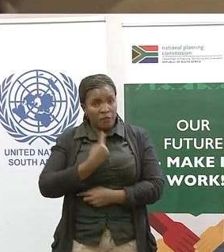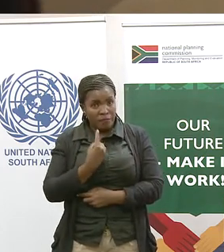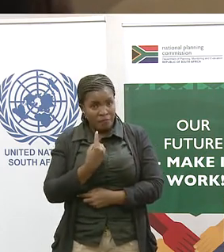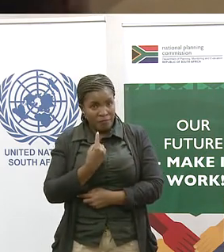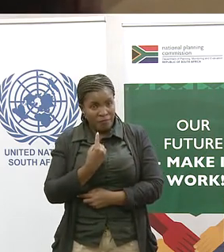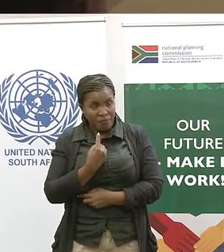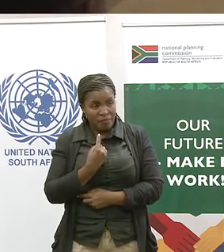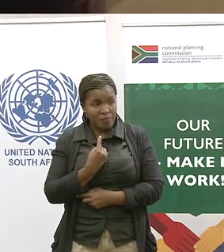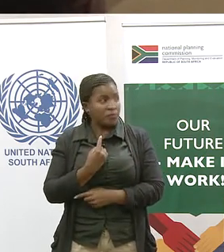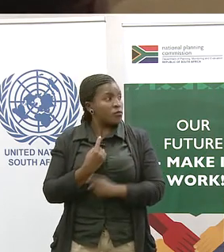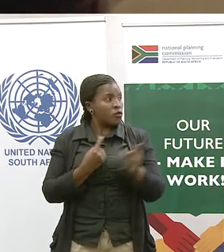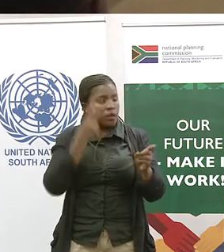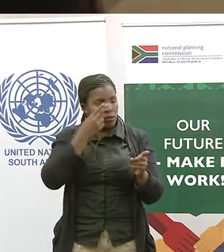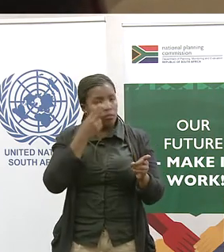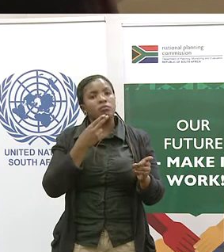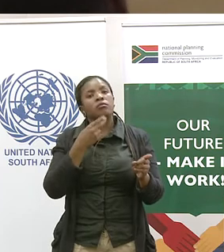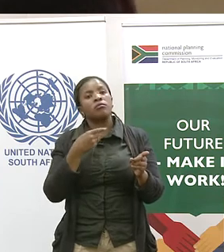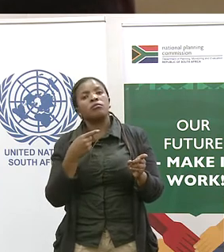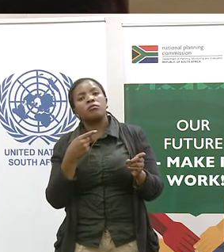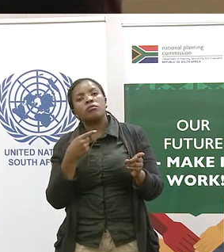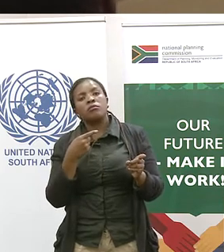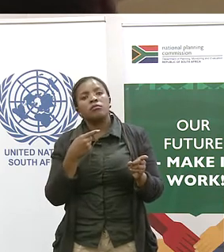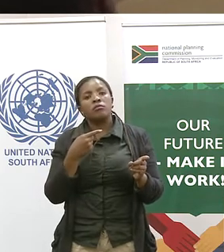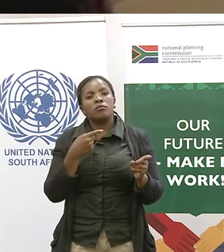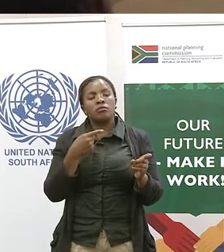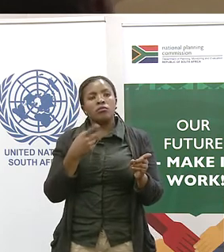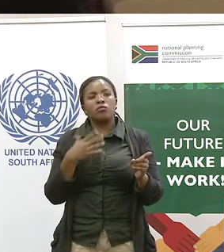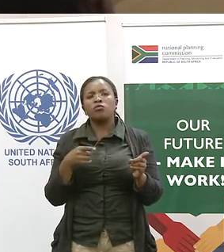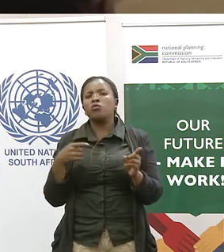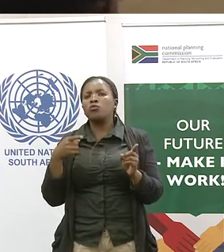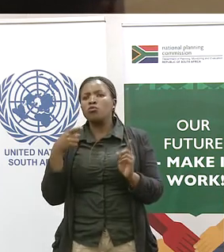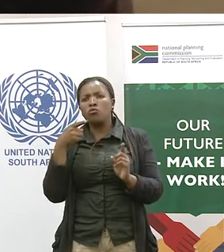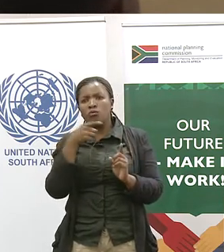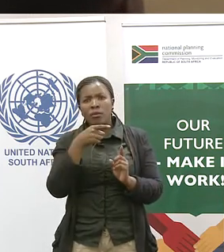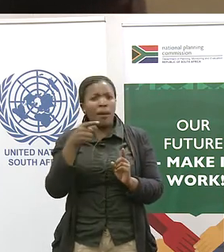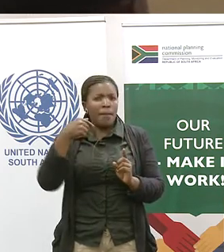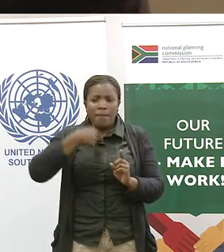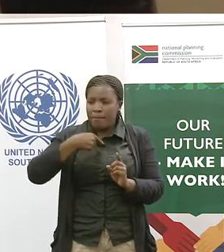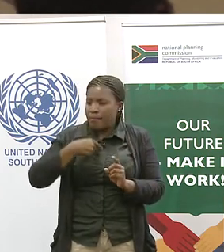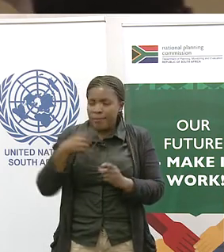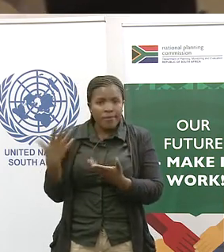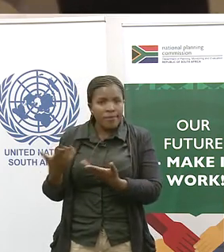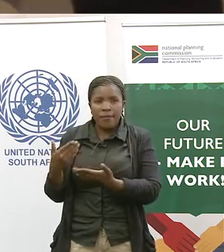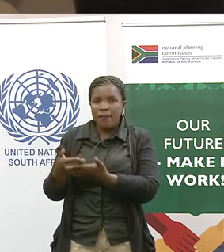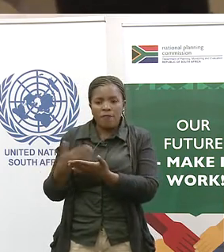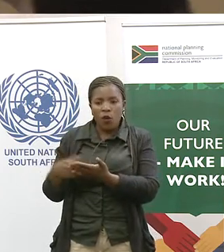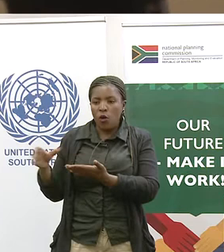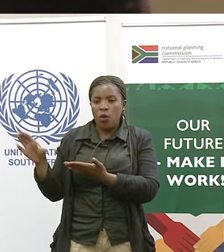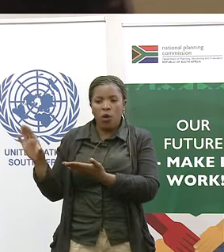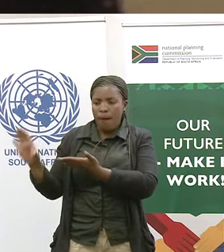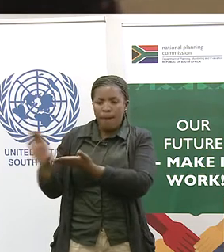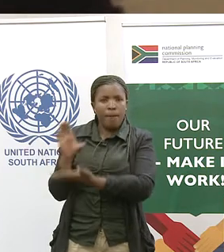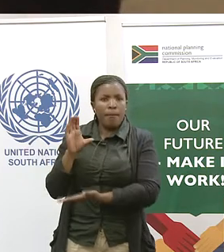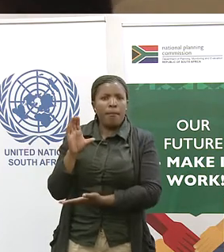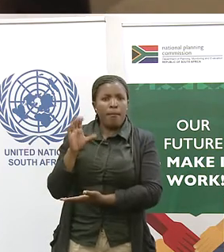of Higher Education through a grant that was earmarked for students with